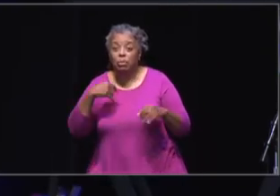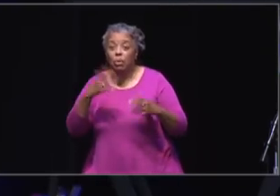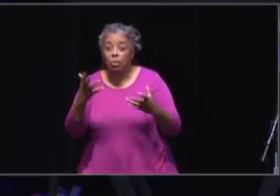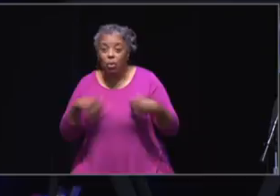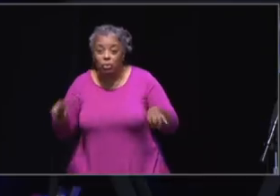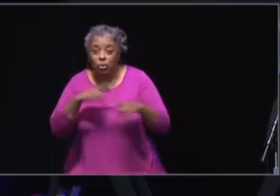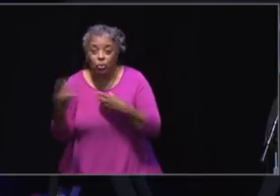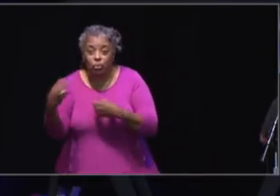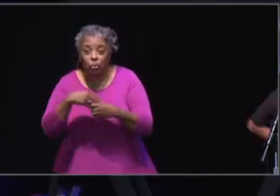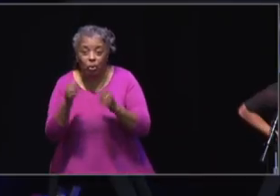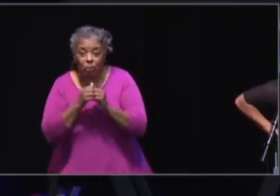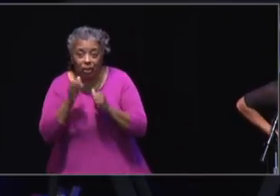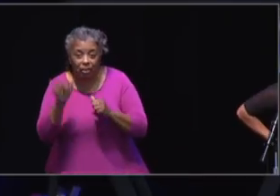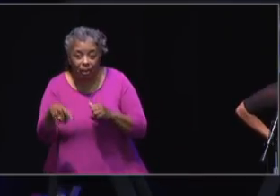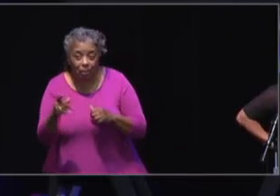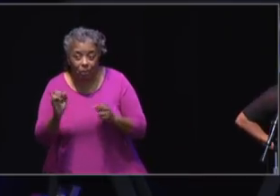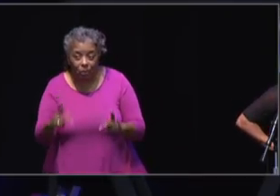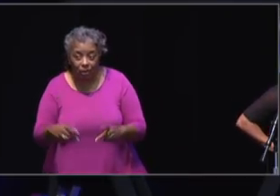want your company.